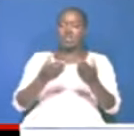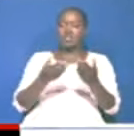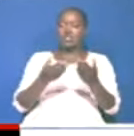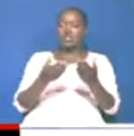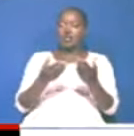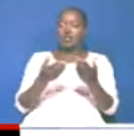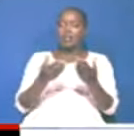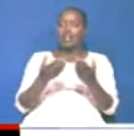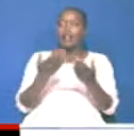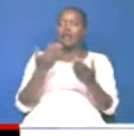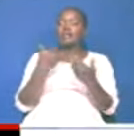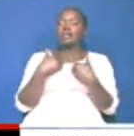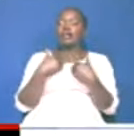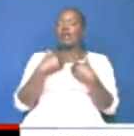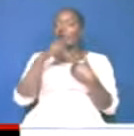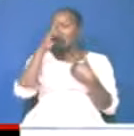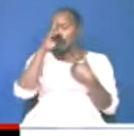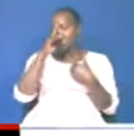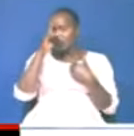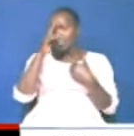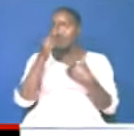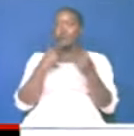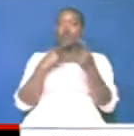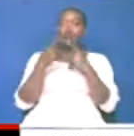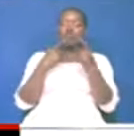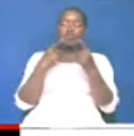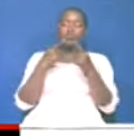and they have serious talks when it comes to issues to do with